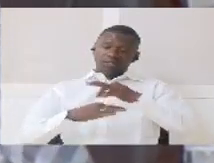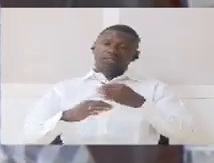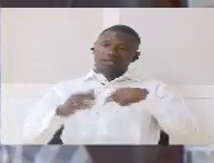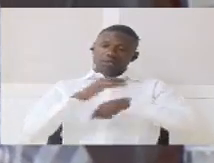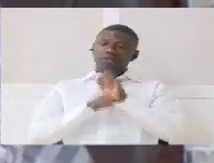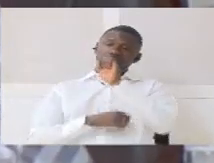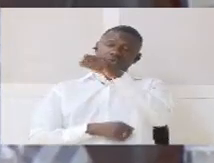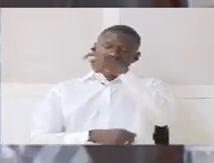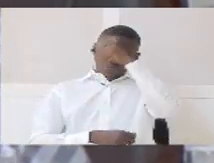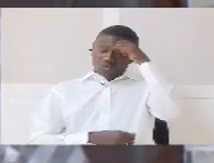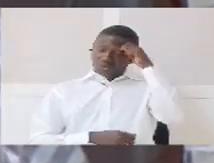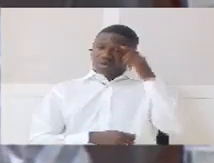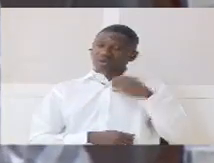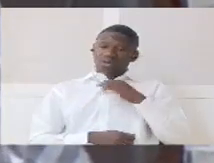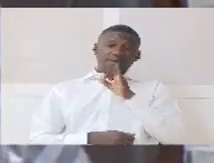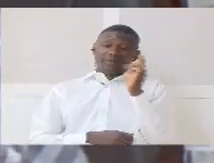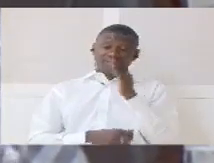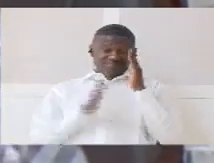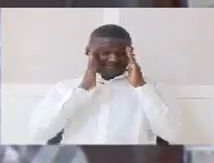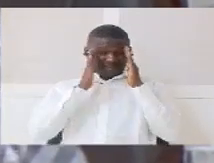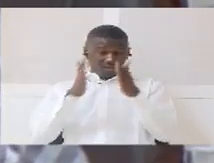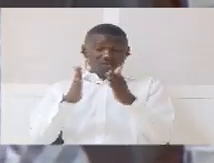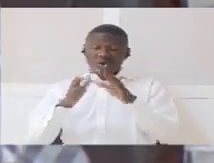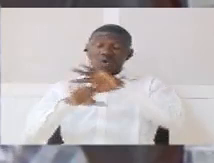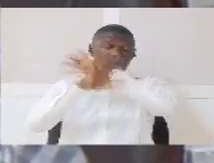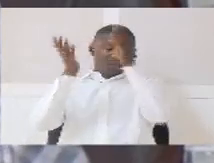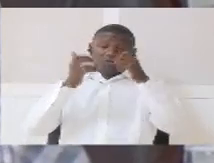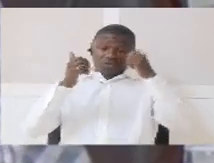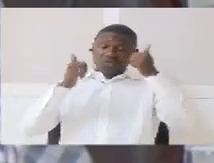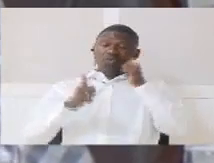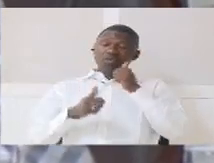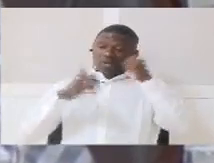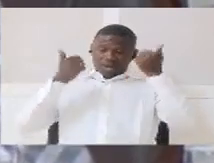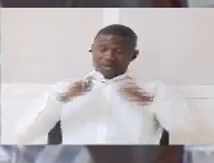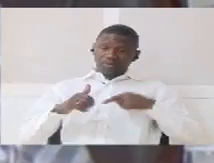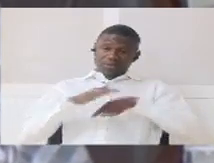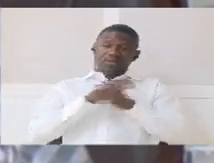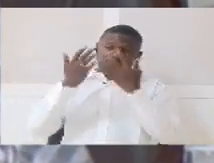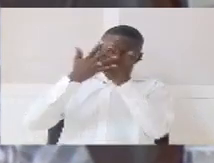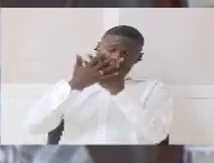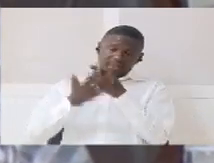job and you are very conscious of all that used to happen in the prisons. Why